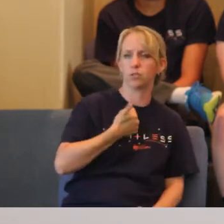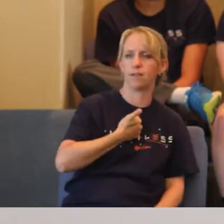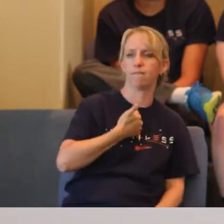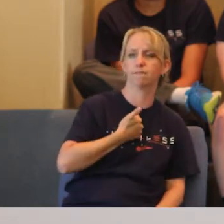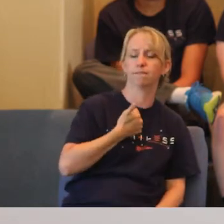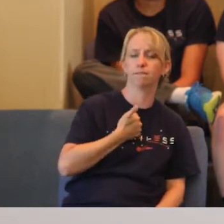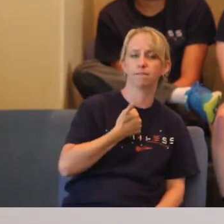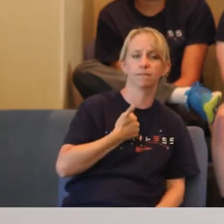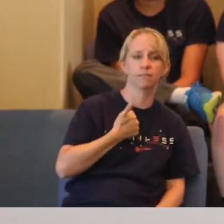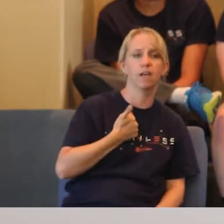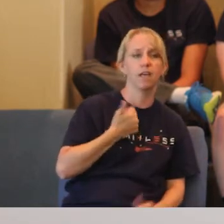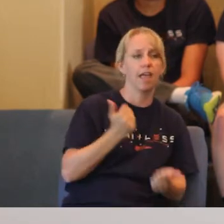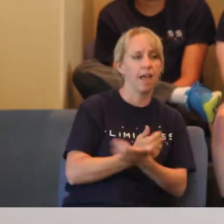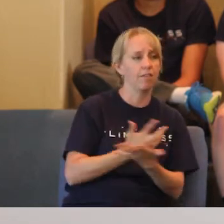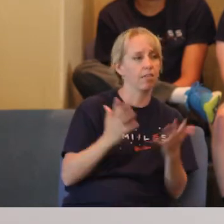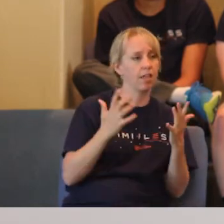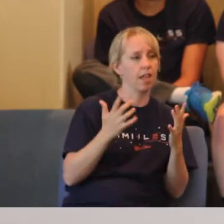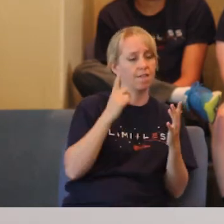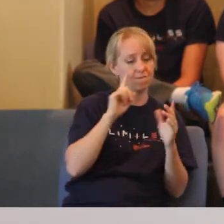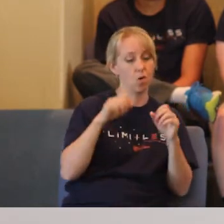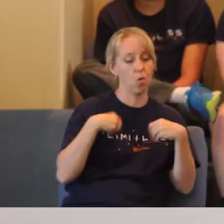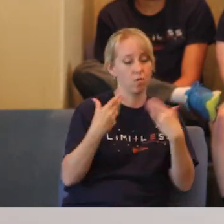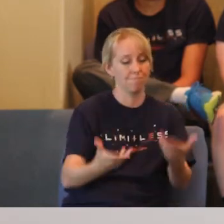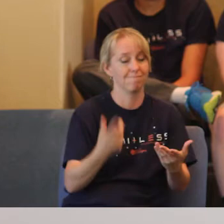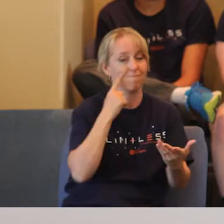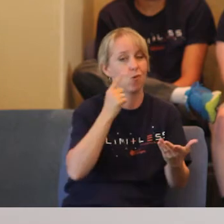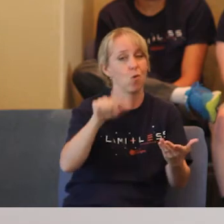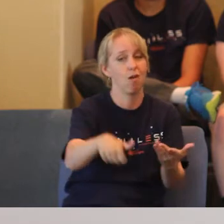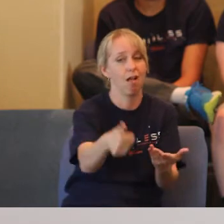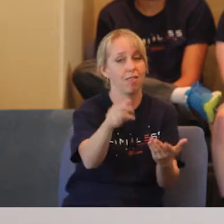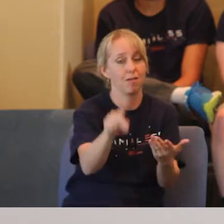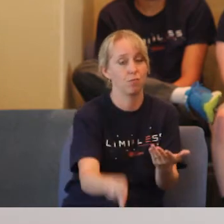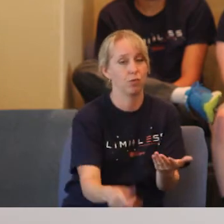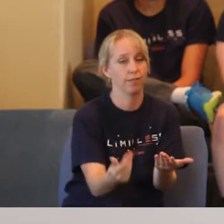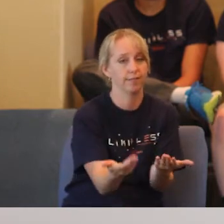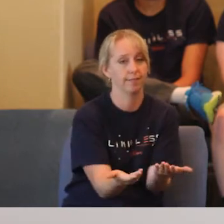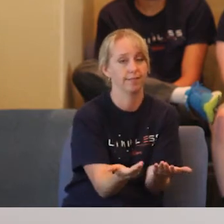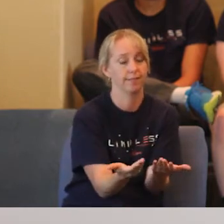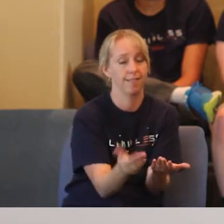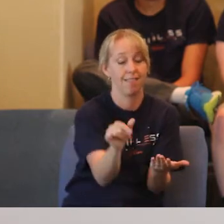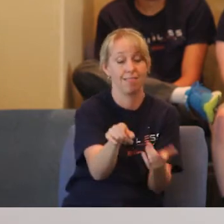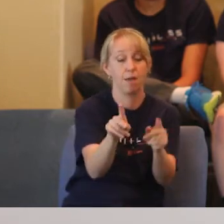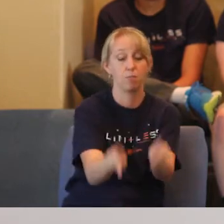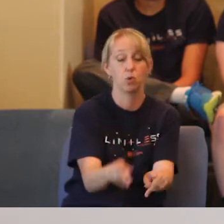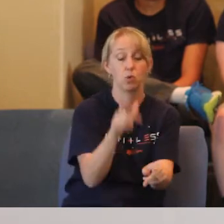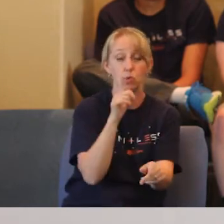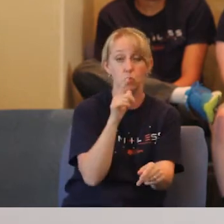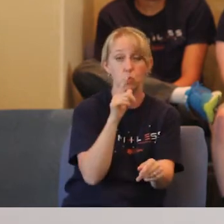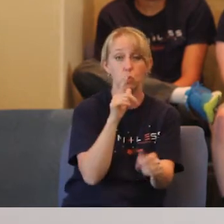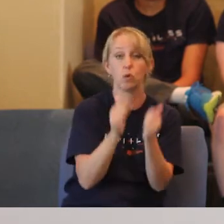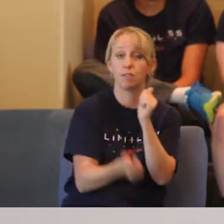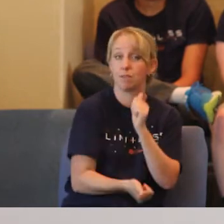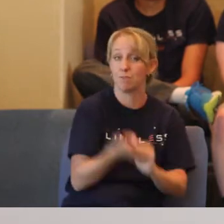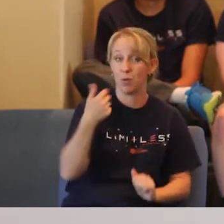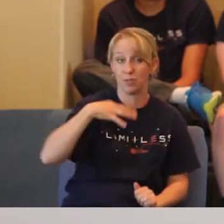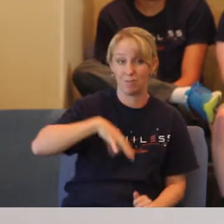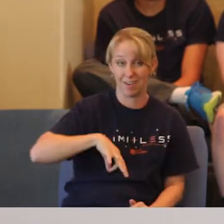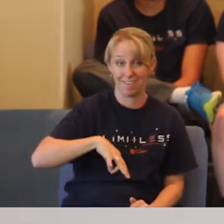else, the person who usually gets the most out of it is ourselves.